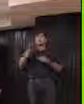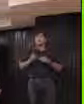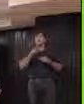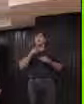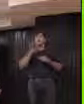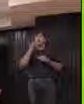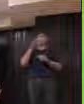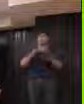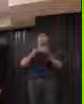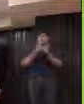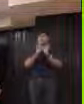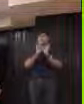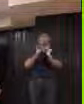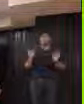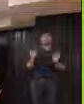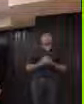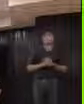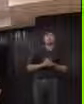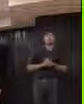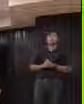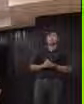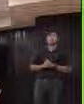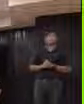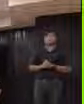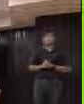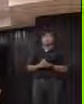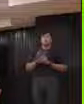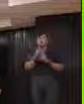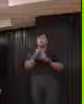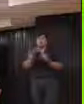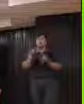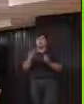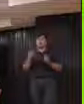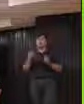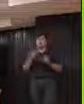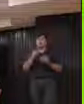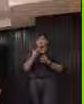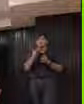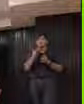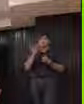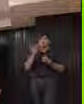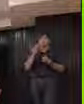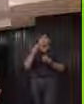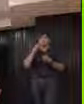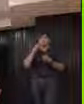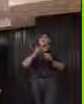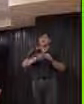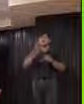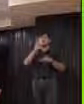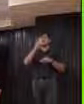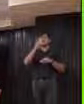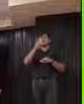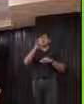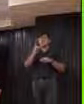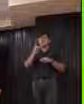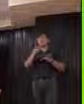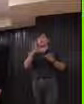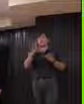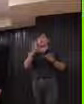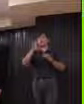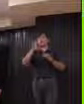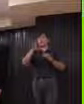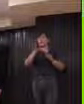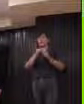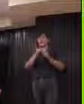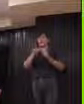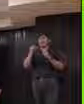very simple to the entire panel. Whether bringing 370 and 35A